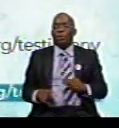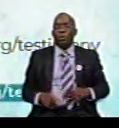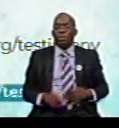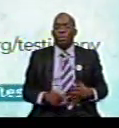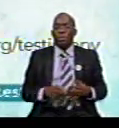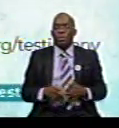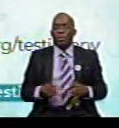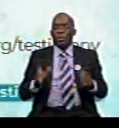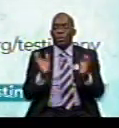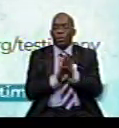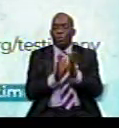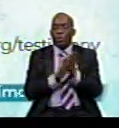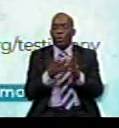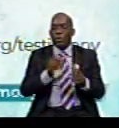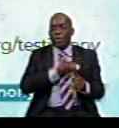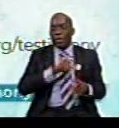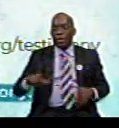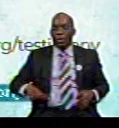Praise the Lord.